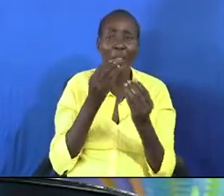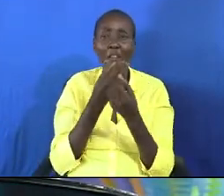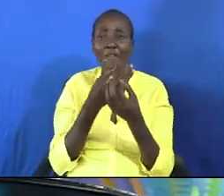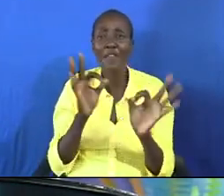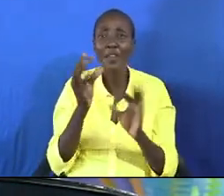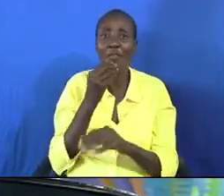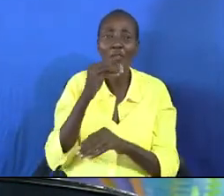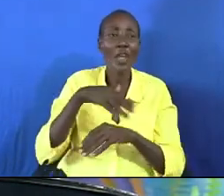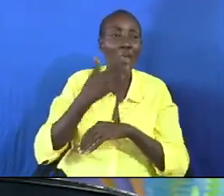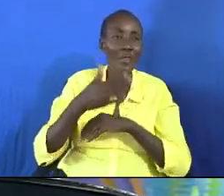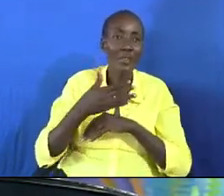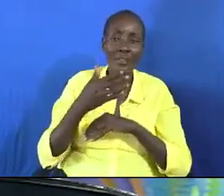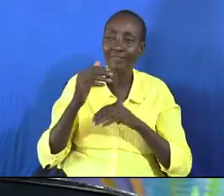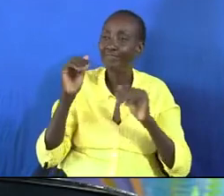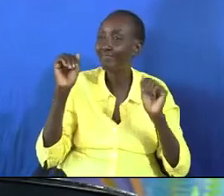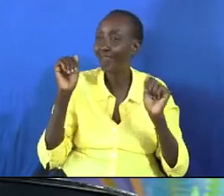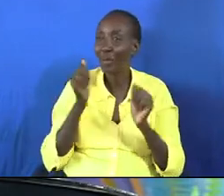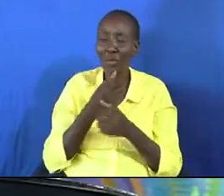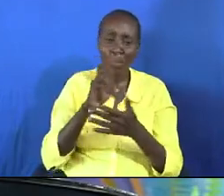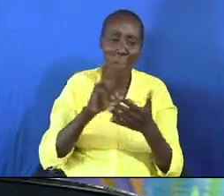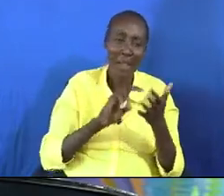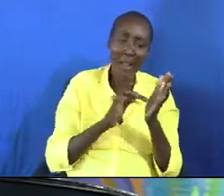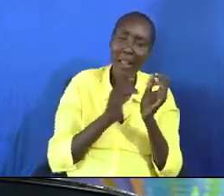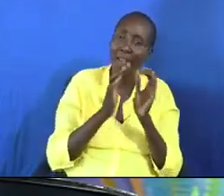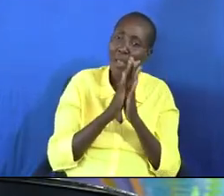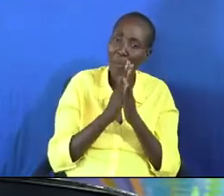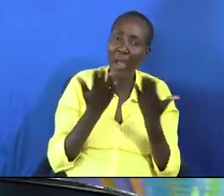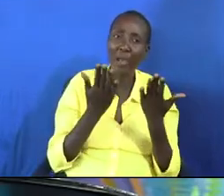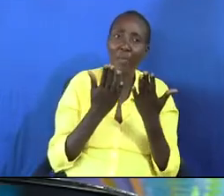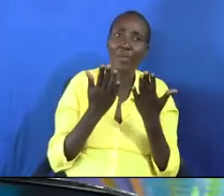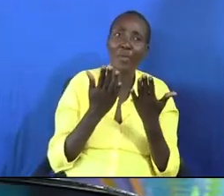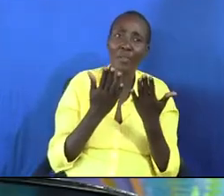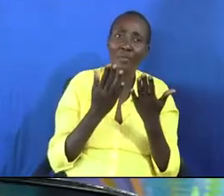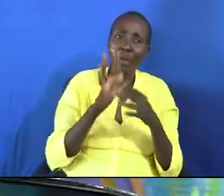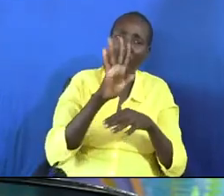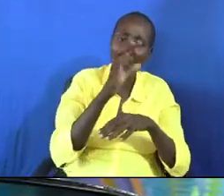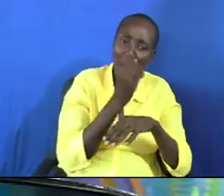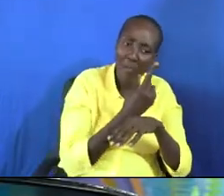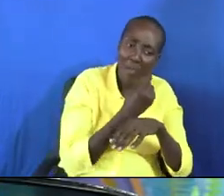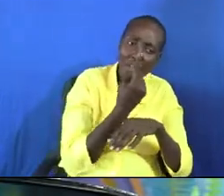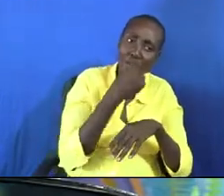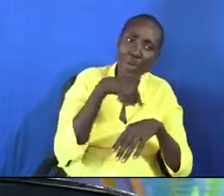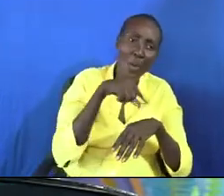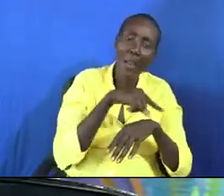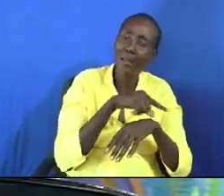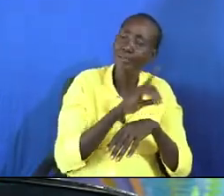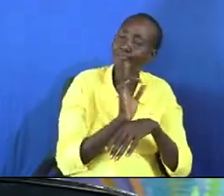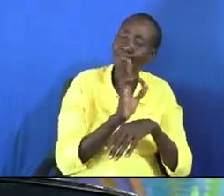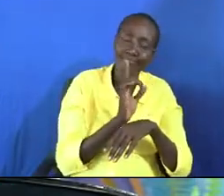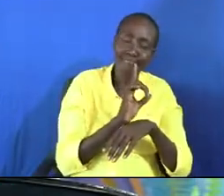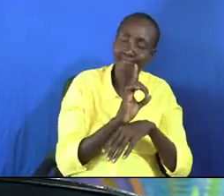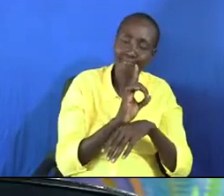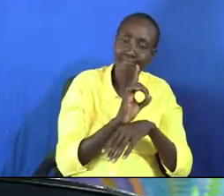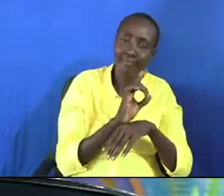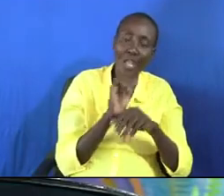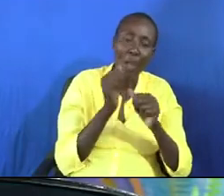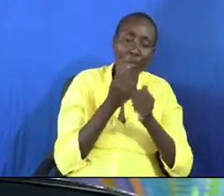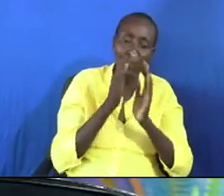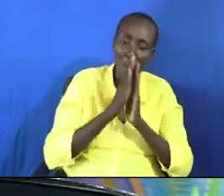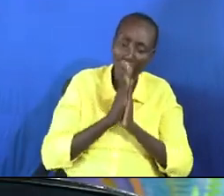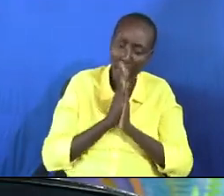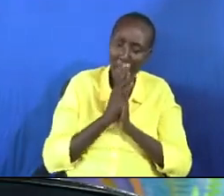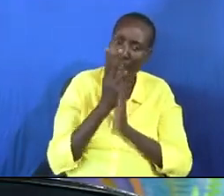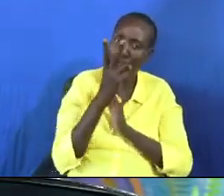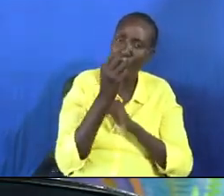every day. You cannot be reading your Bible for just 5 minutes or 1 hour. You cannot be